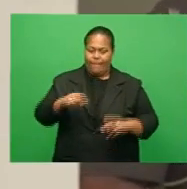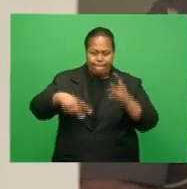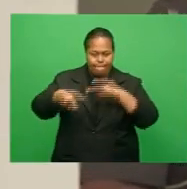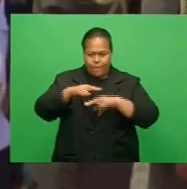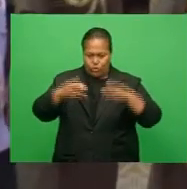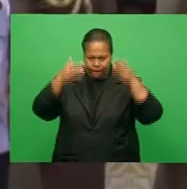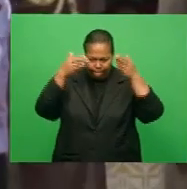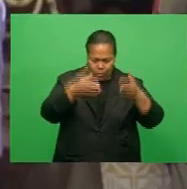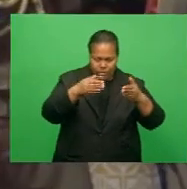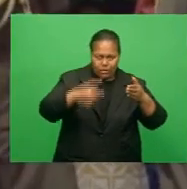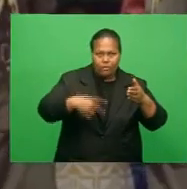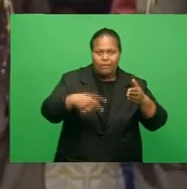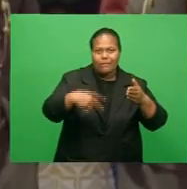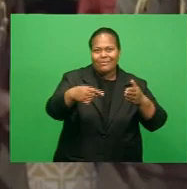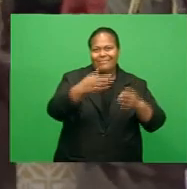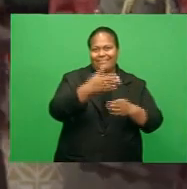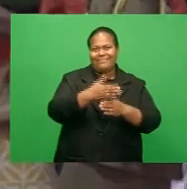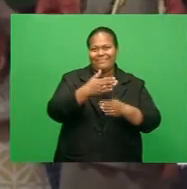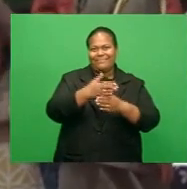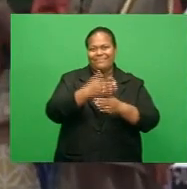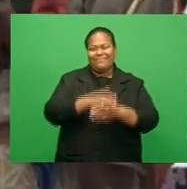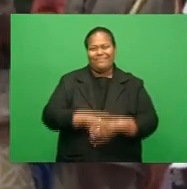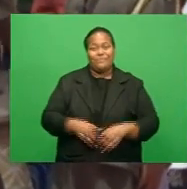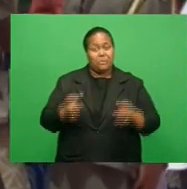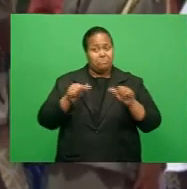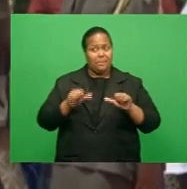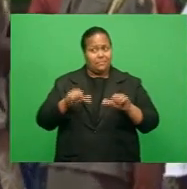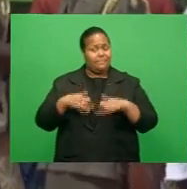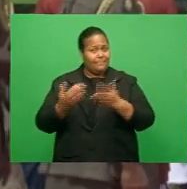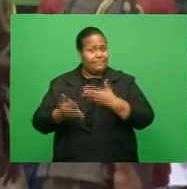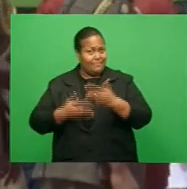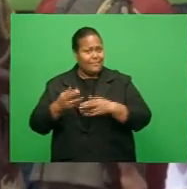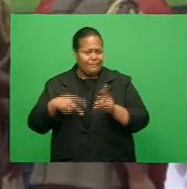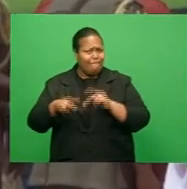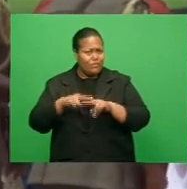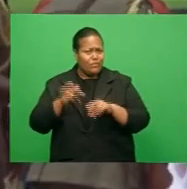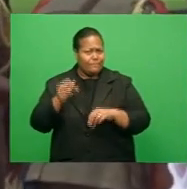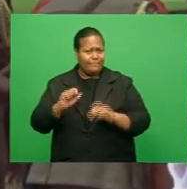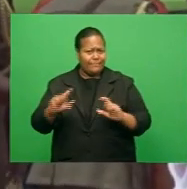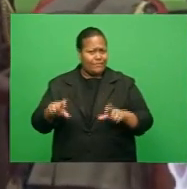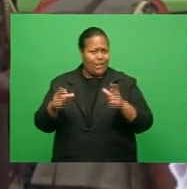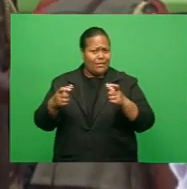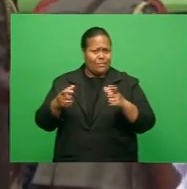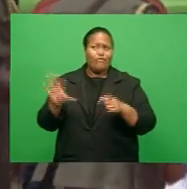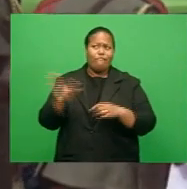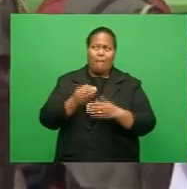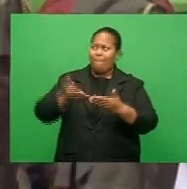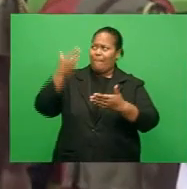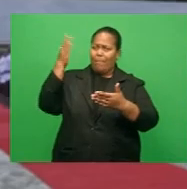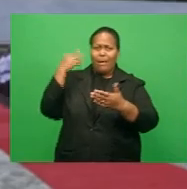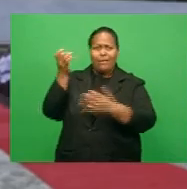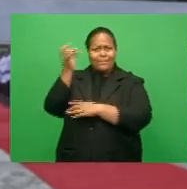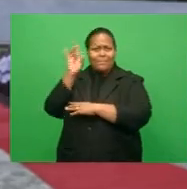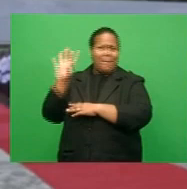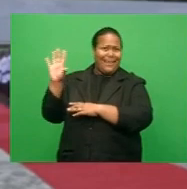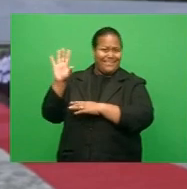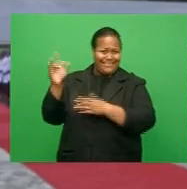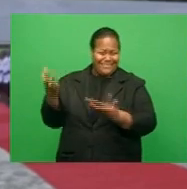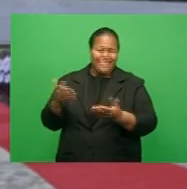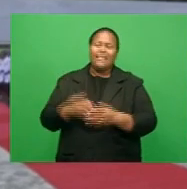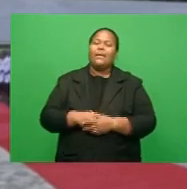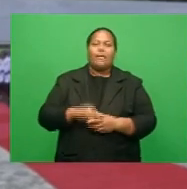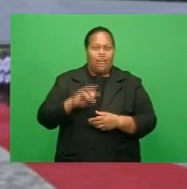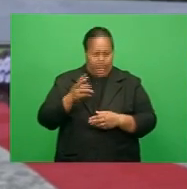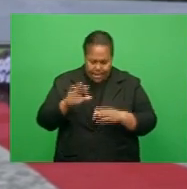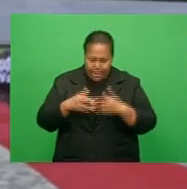and attention. The president says Fiji has had its fair share of challenges since independence, and the disciplined forces must maintain